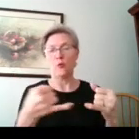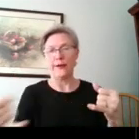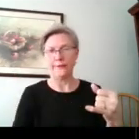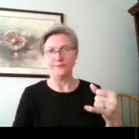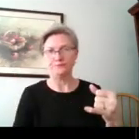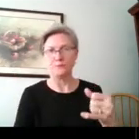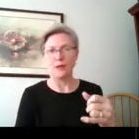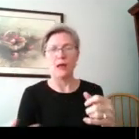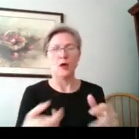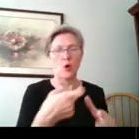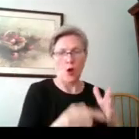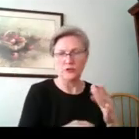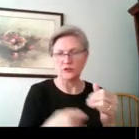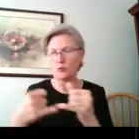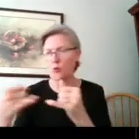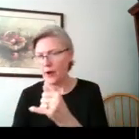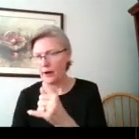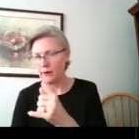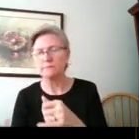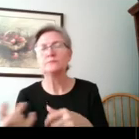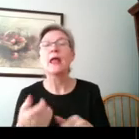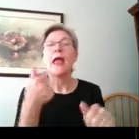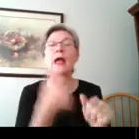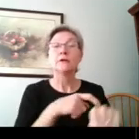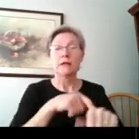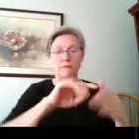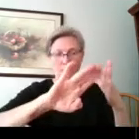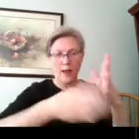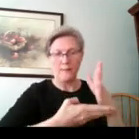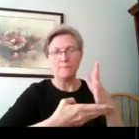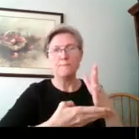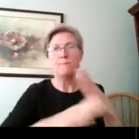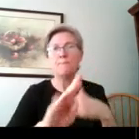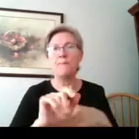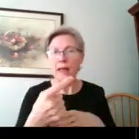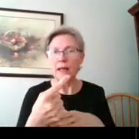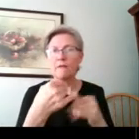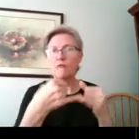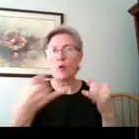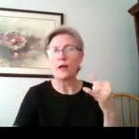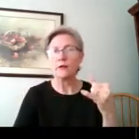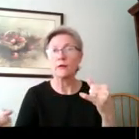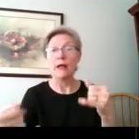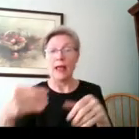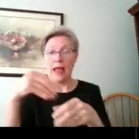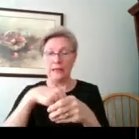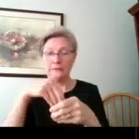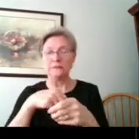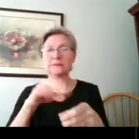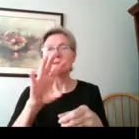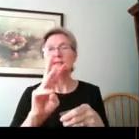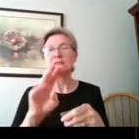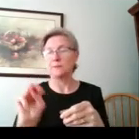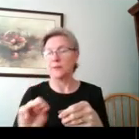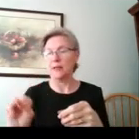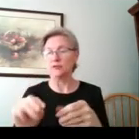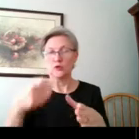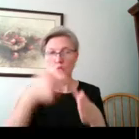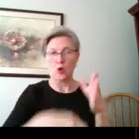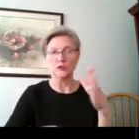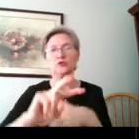far. We know that every time we've got a $2 bag of wire, there's 6 meters in it, right? So we know our